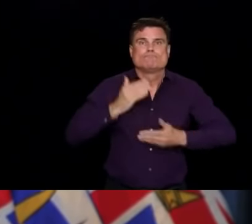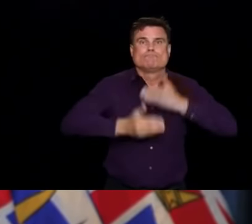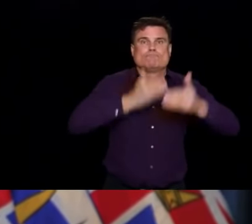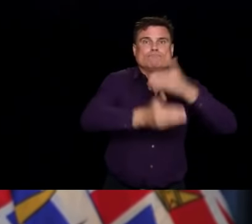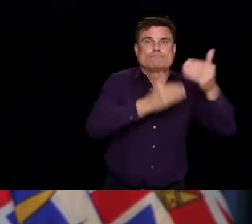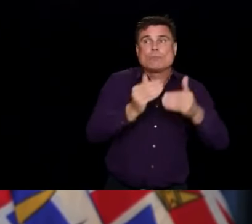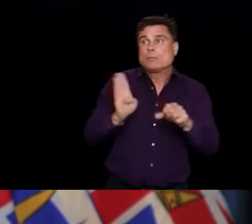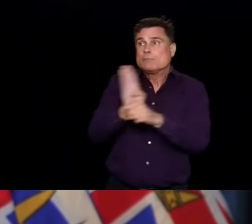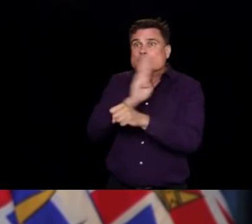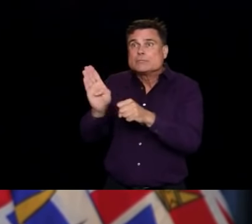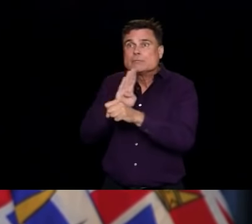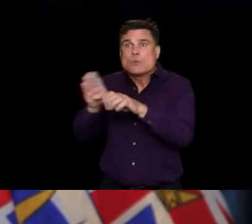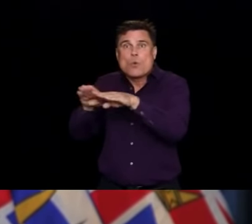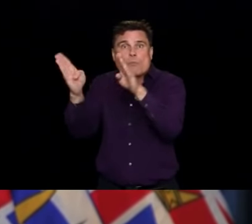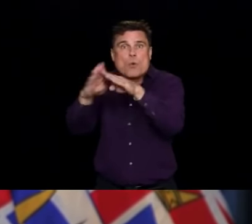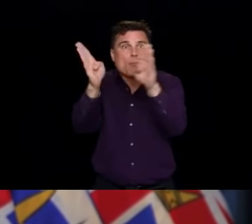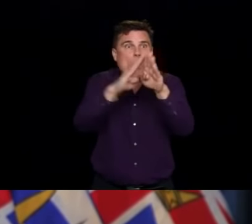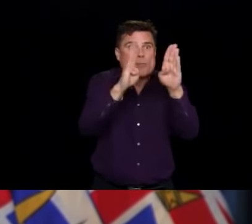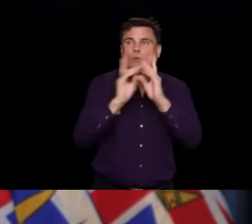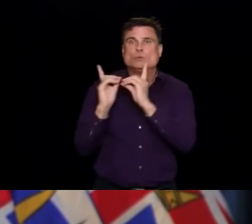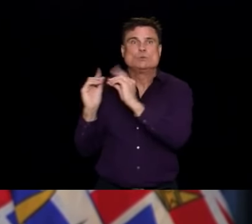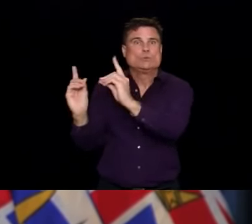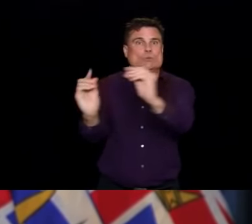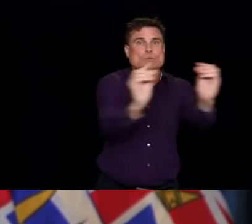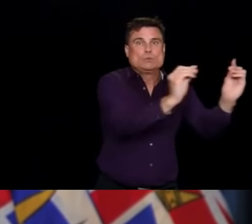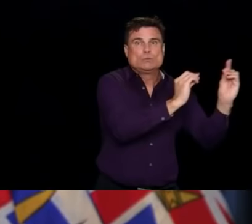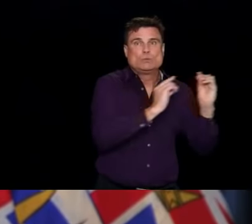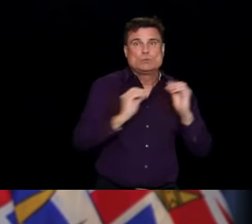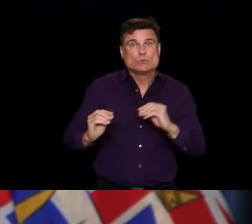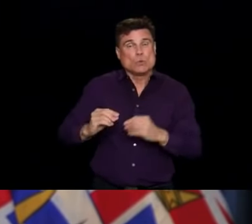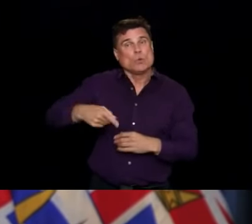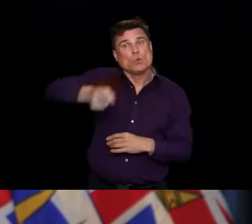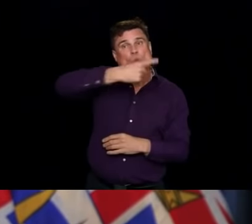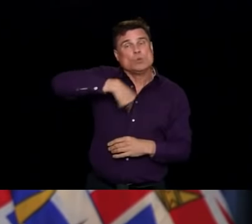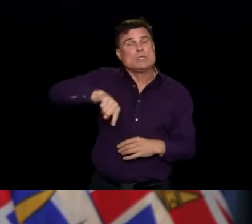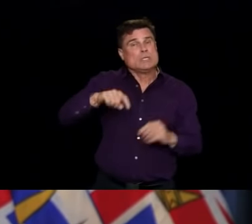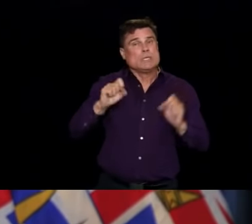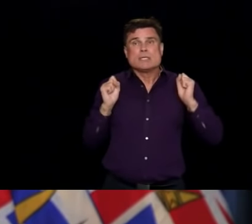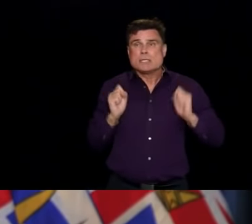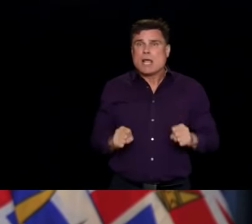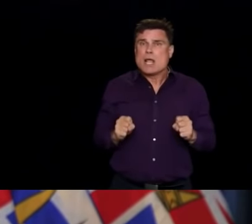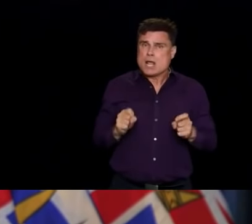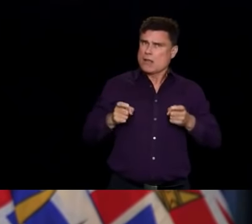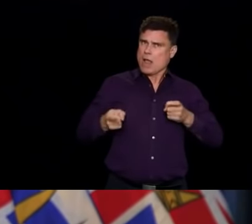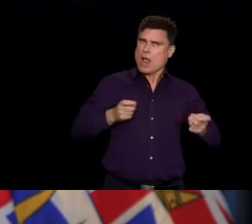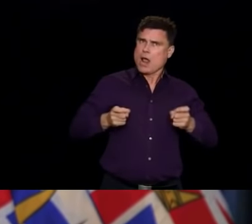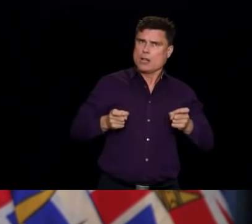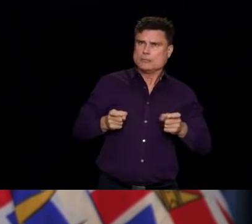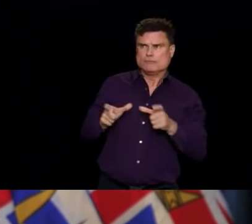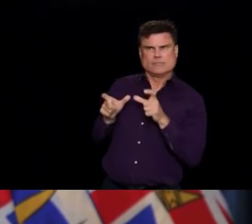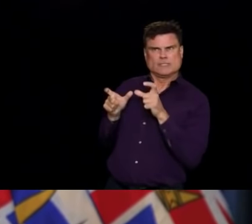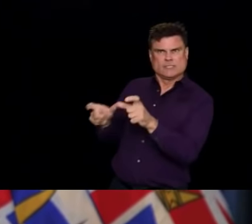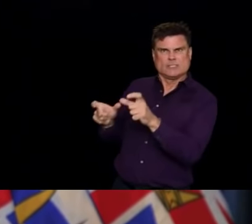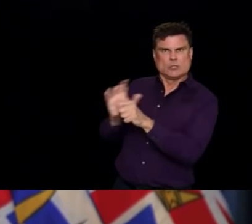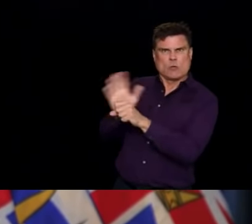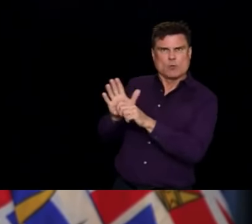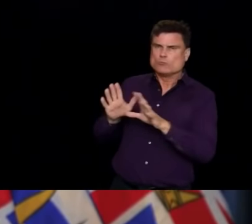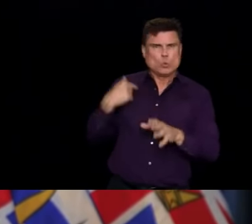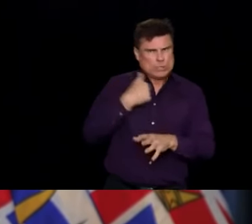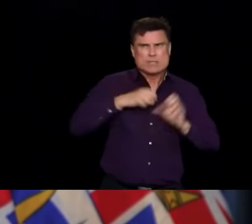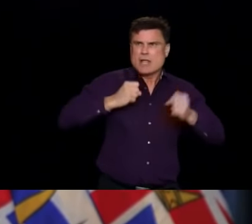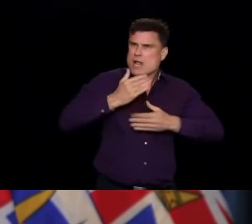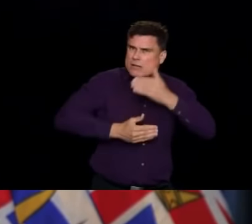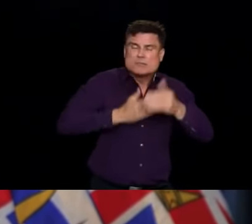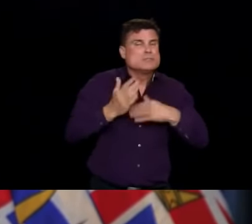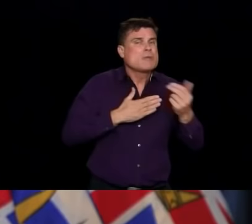new normal rules are very doable. We can live with these. Young or old, in the city, a small town, we can all